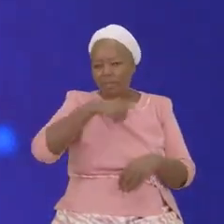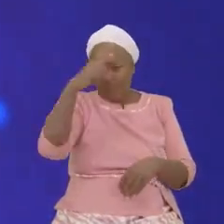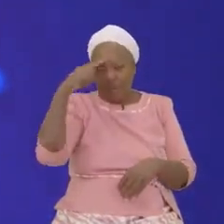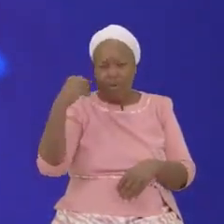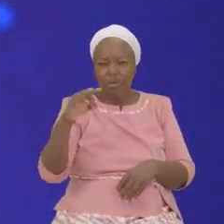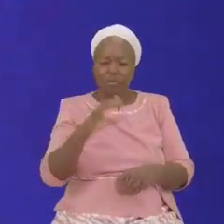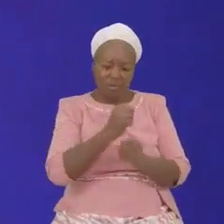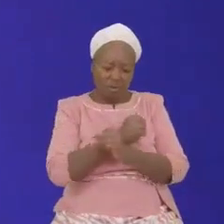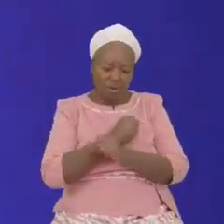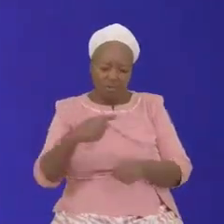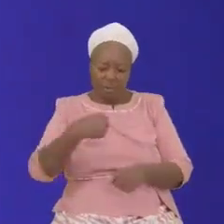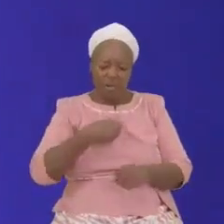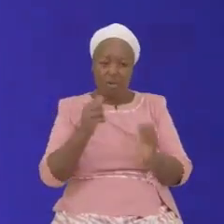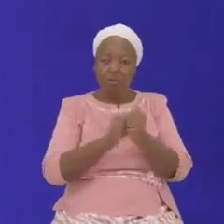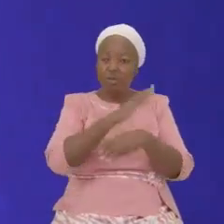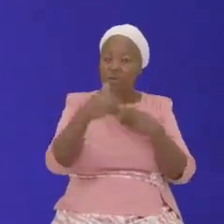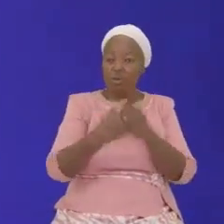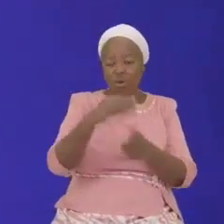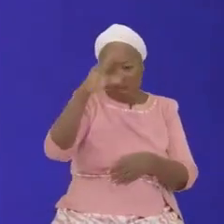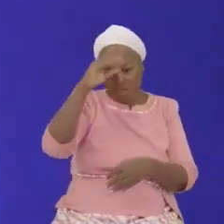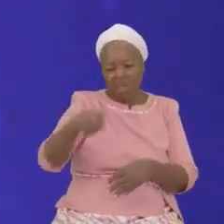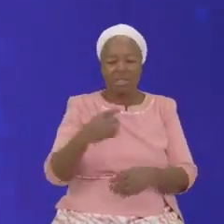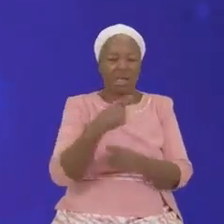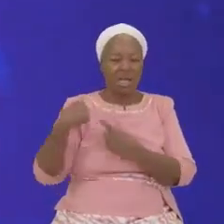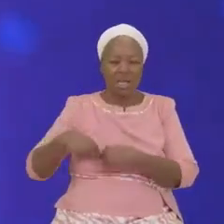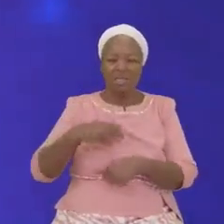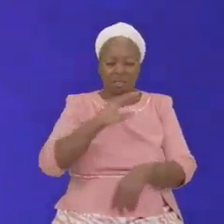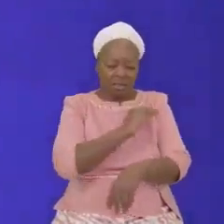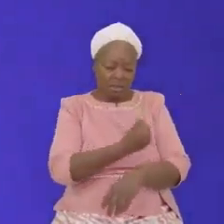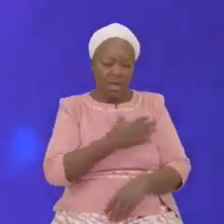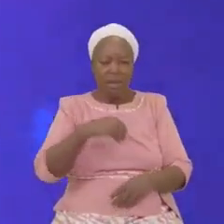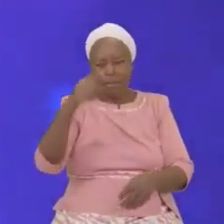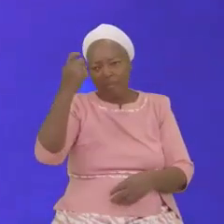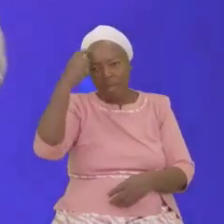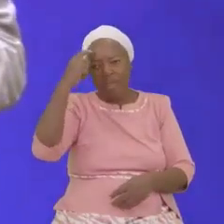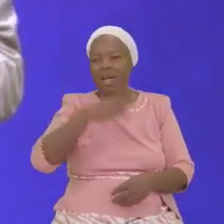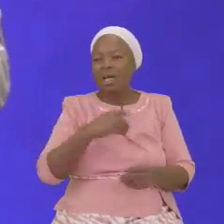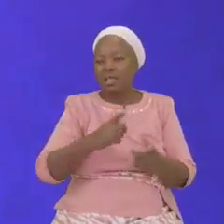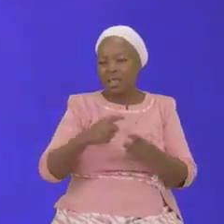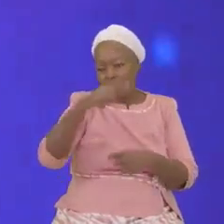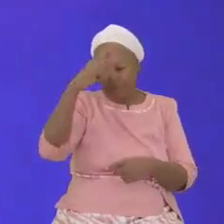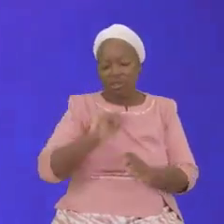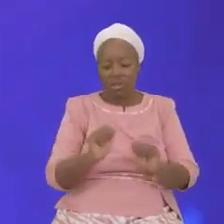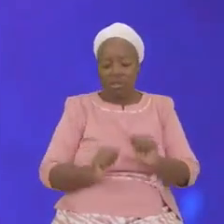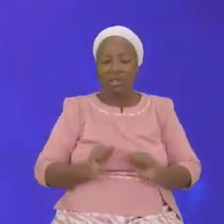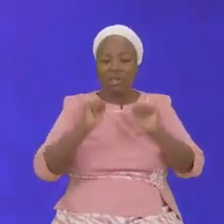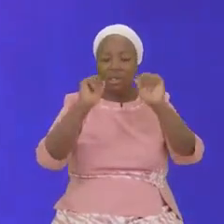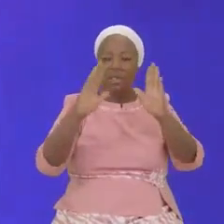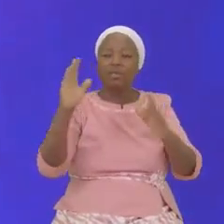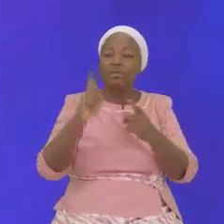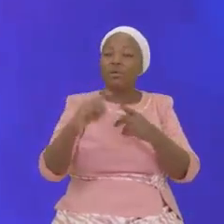of loving me with all his heart, all his soul, all his mind, and because of being dedicated and committed